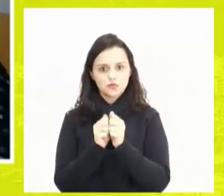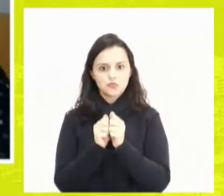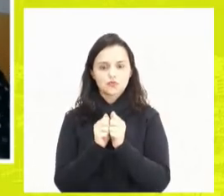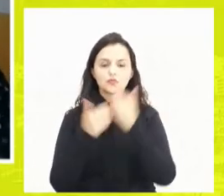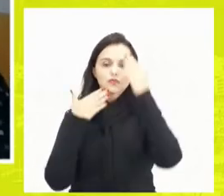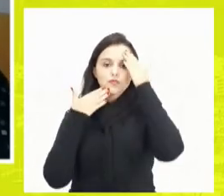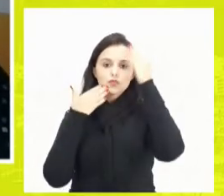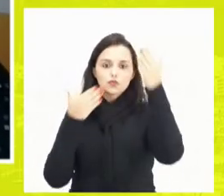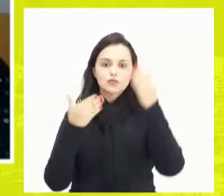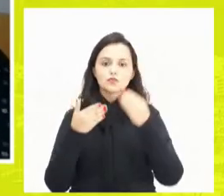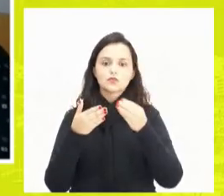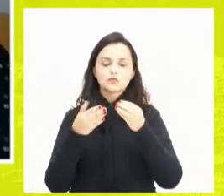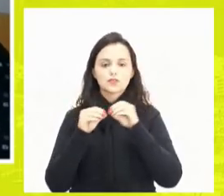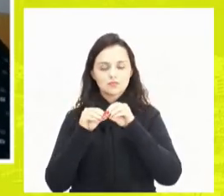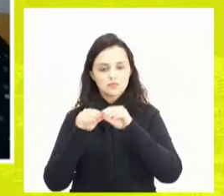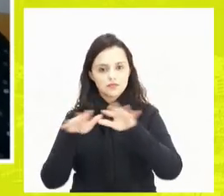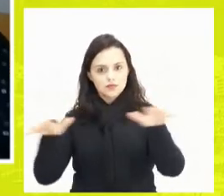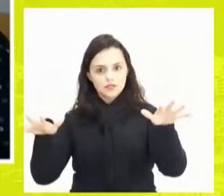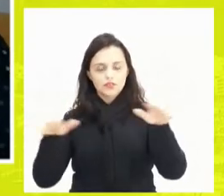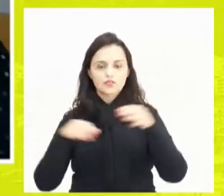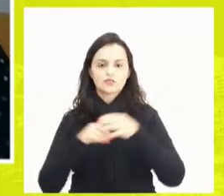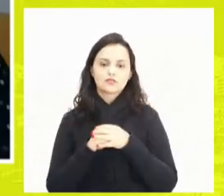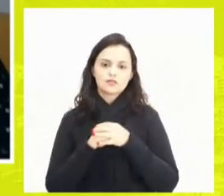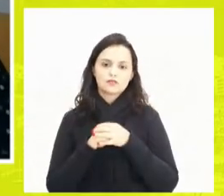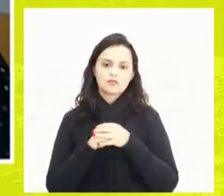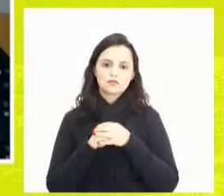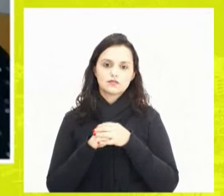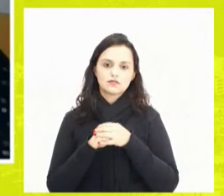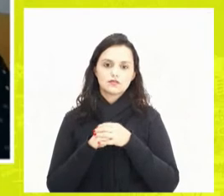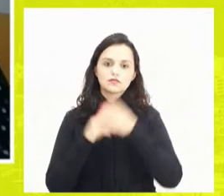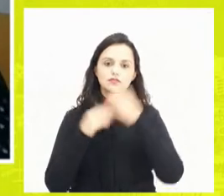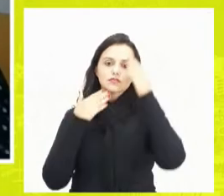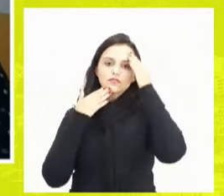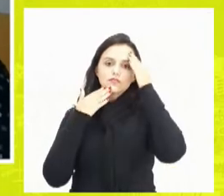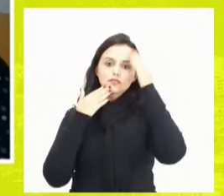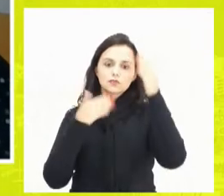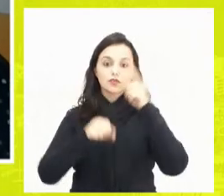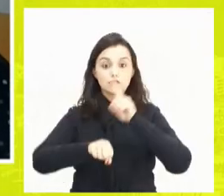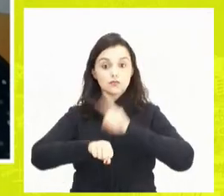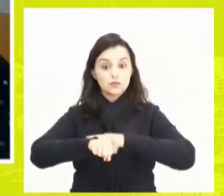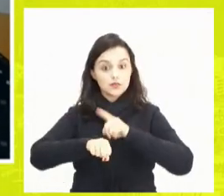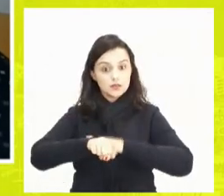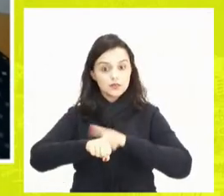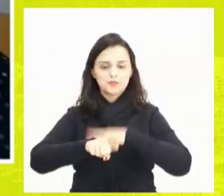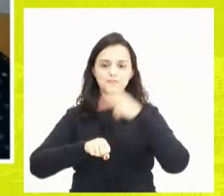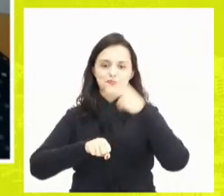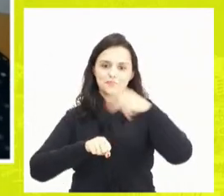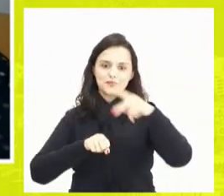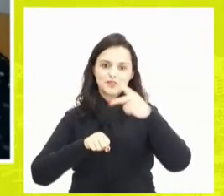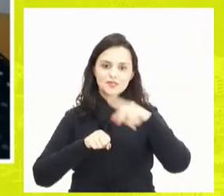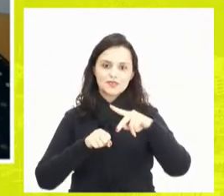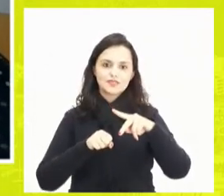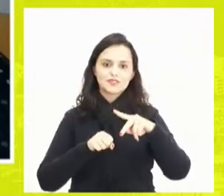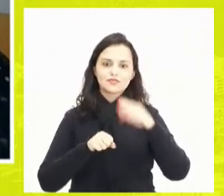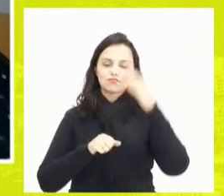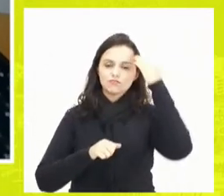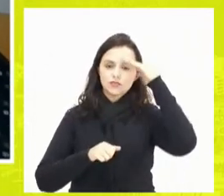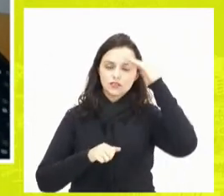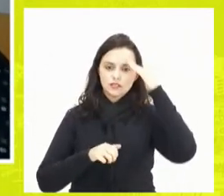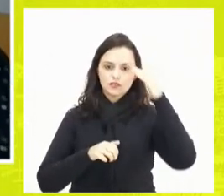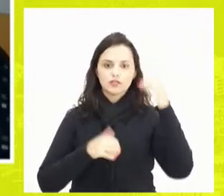sharing uh with brazil about us thank you for investing some time